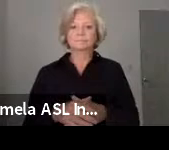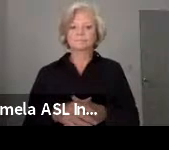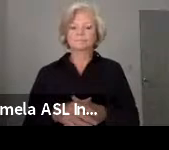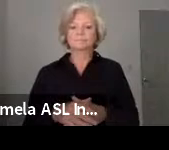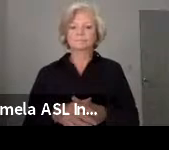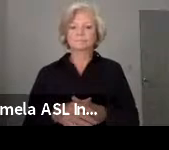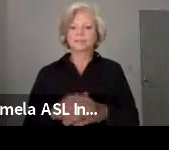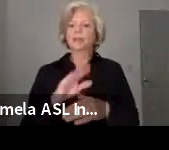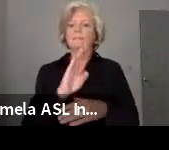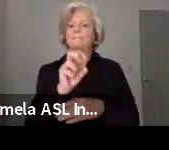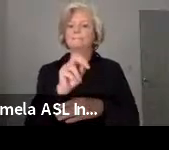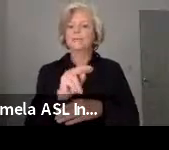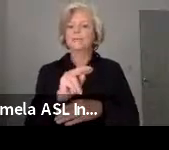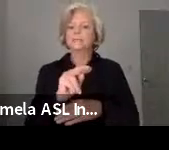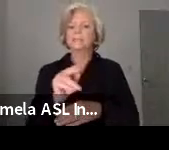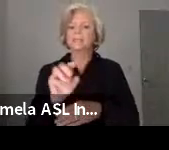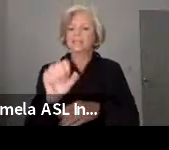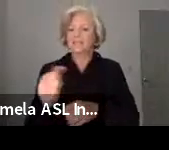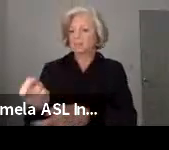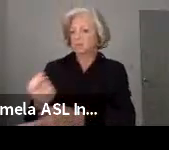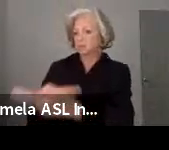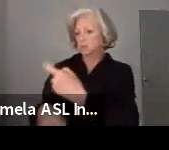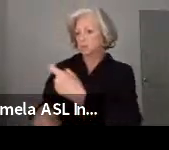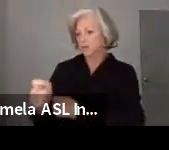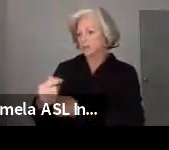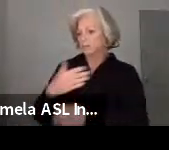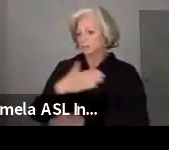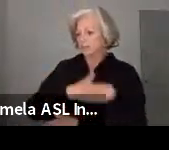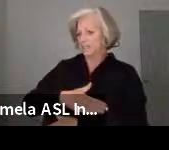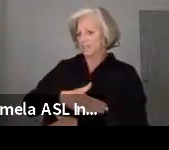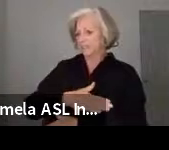Ben, are you able to take over in any way?